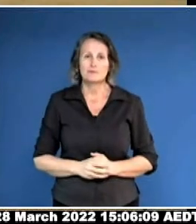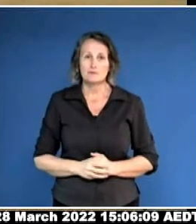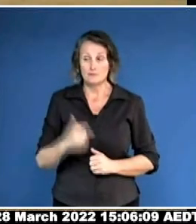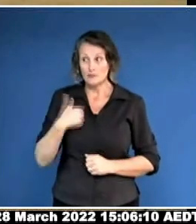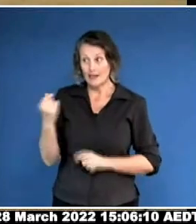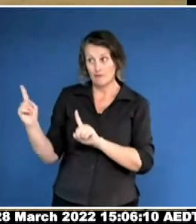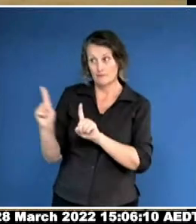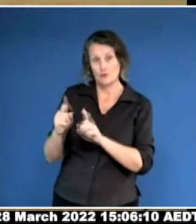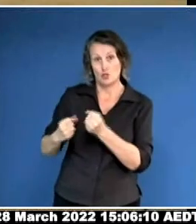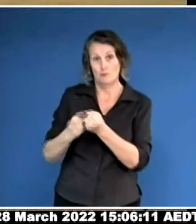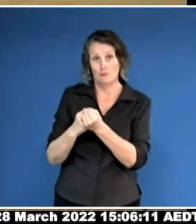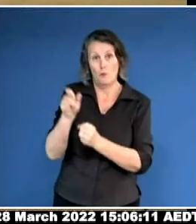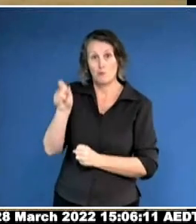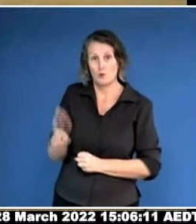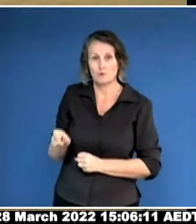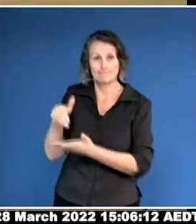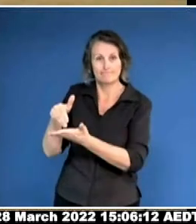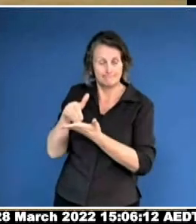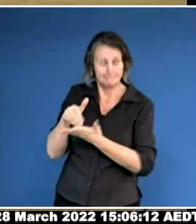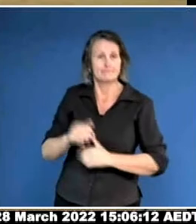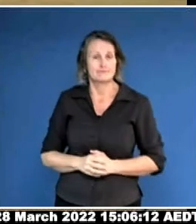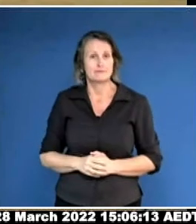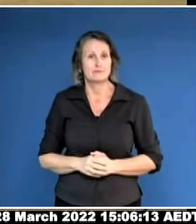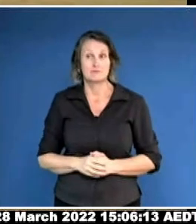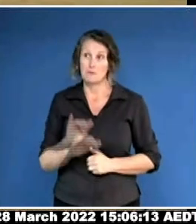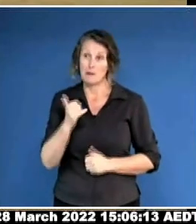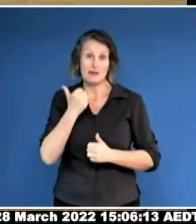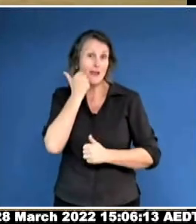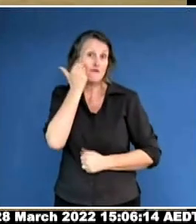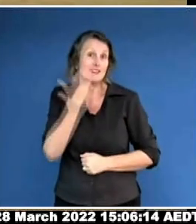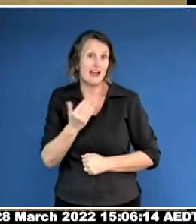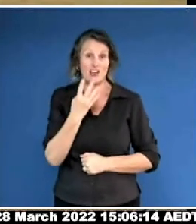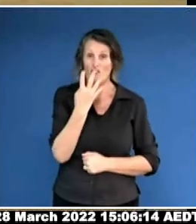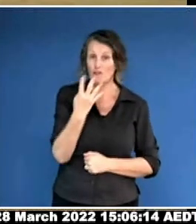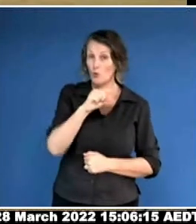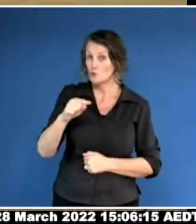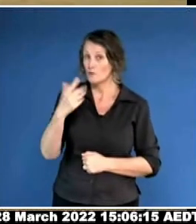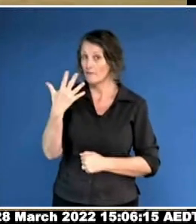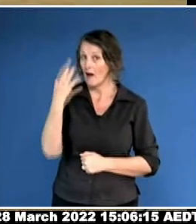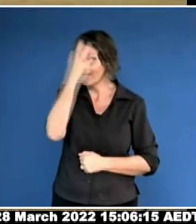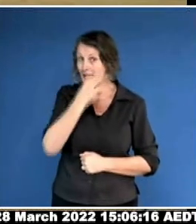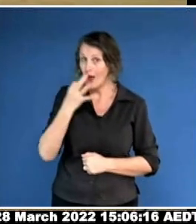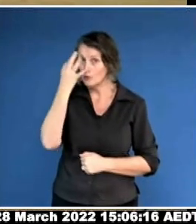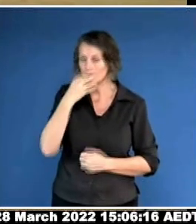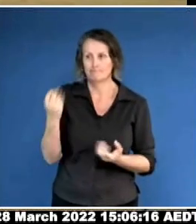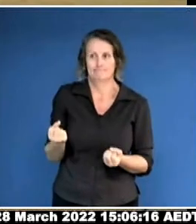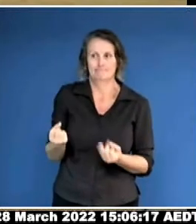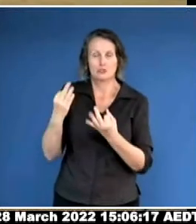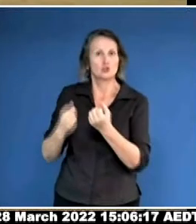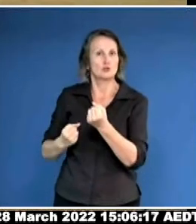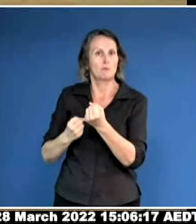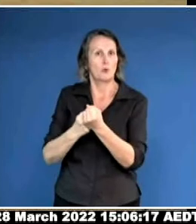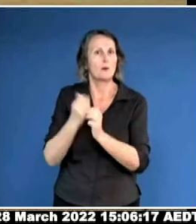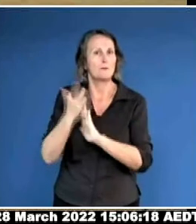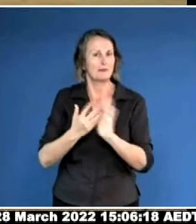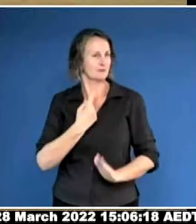time. There are probably 4 or 5 hours a day where I don't have support and an opportunity for